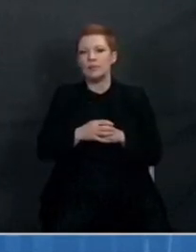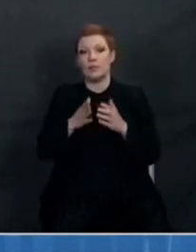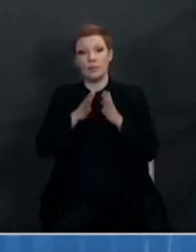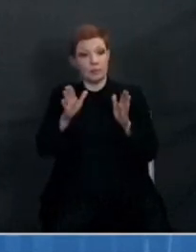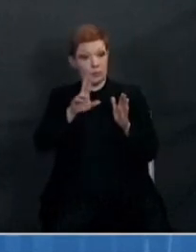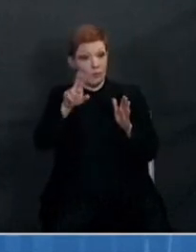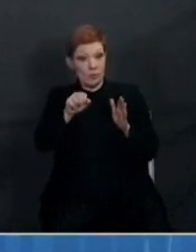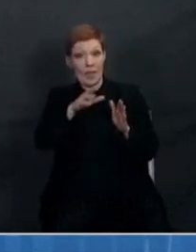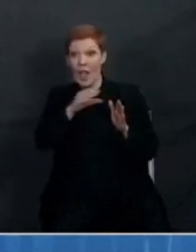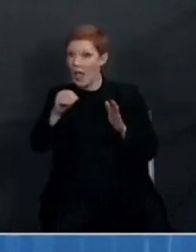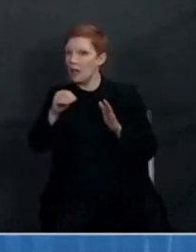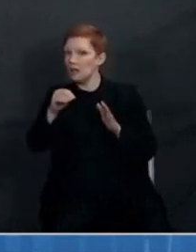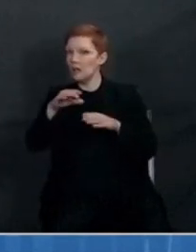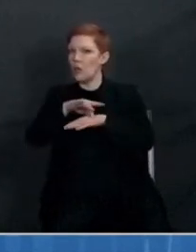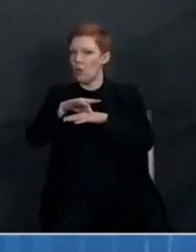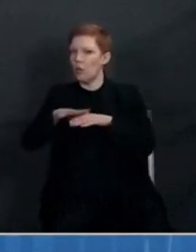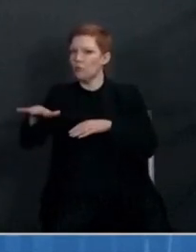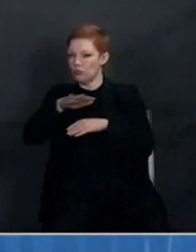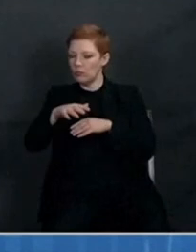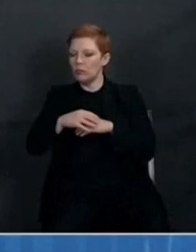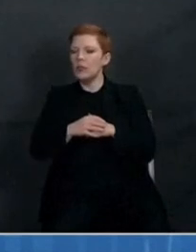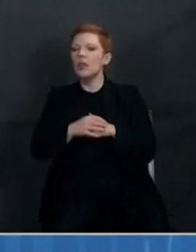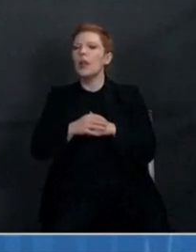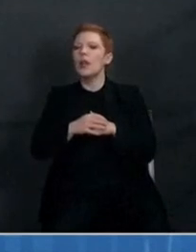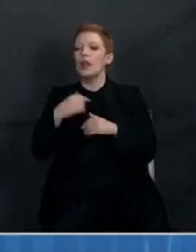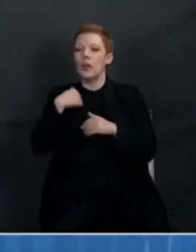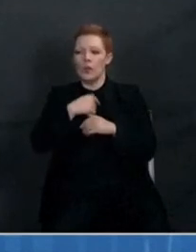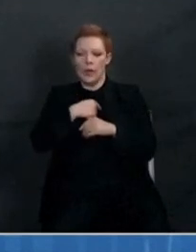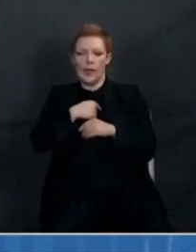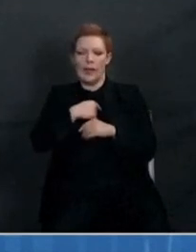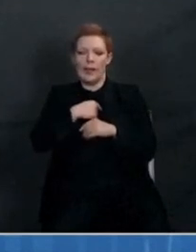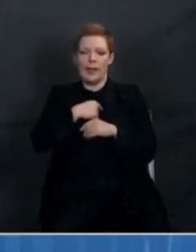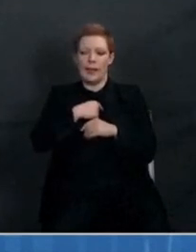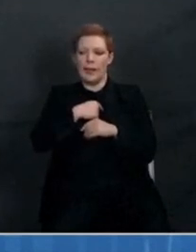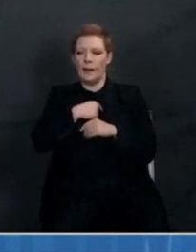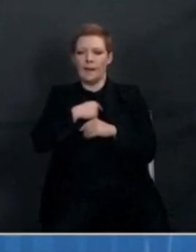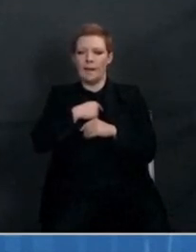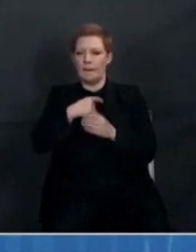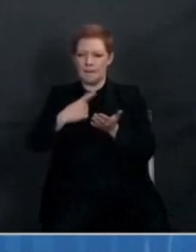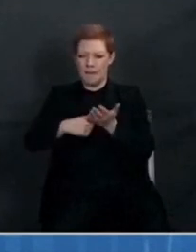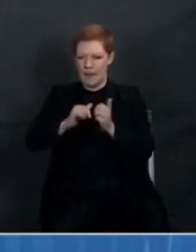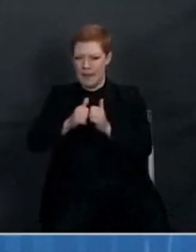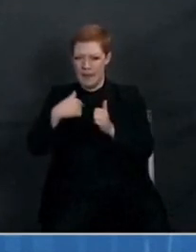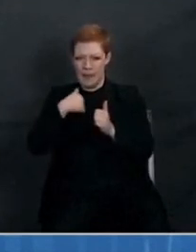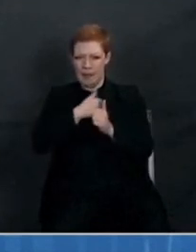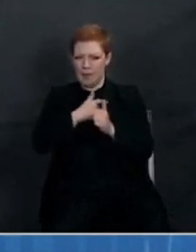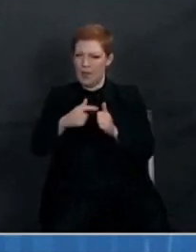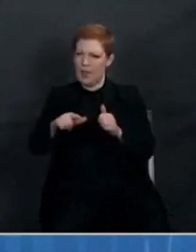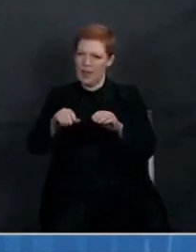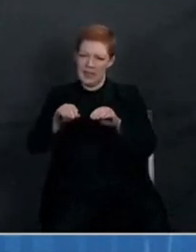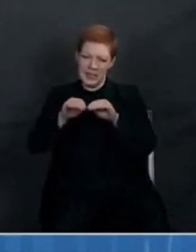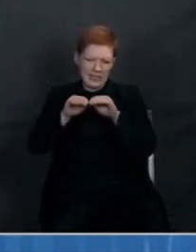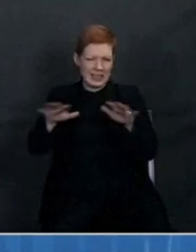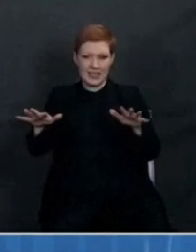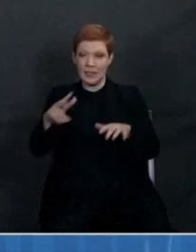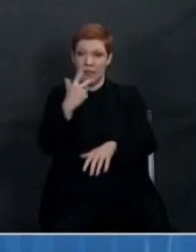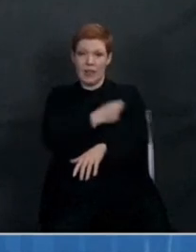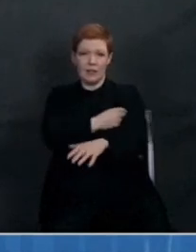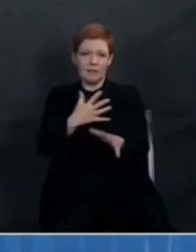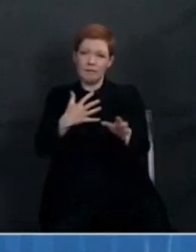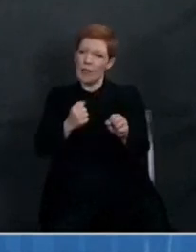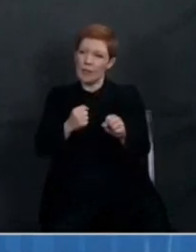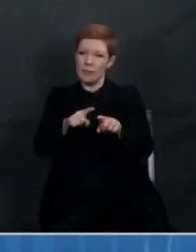talk about efficiently and getting these vaccines out there and into people as quickly as we possibly